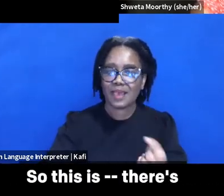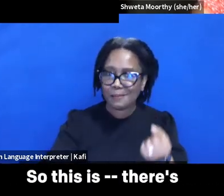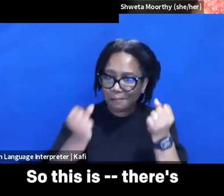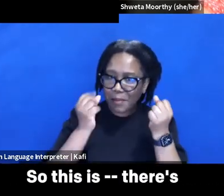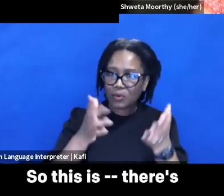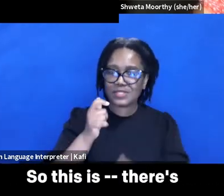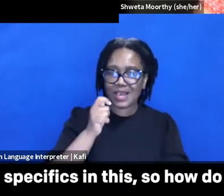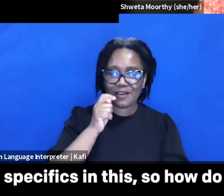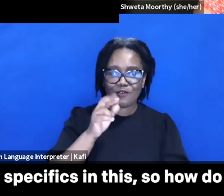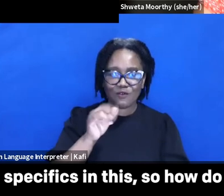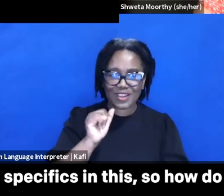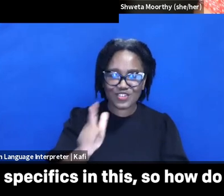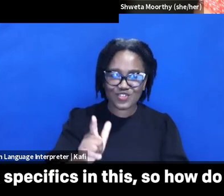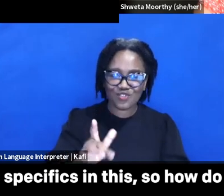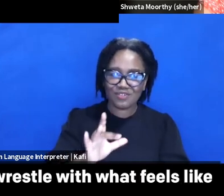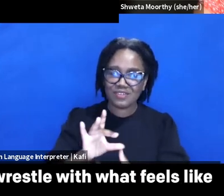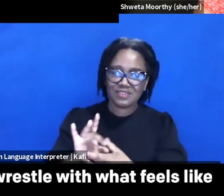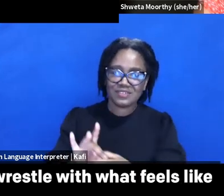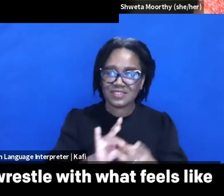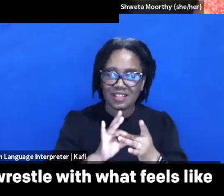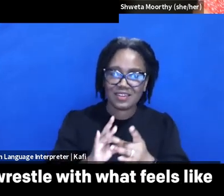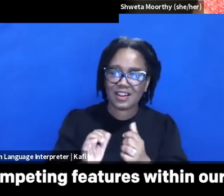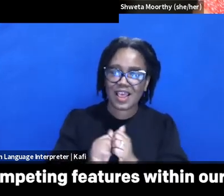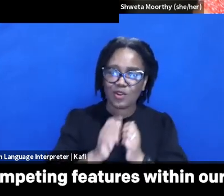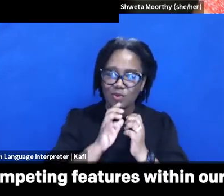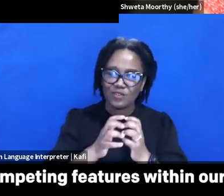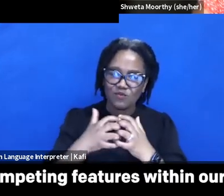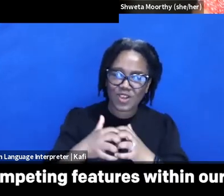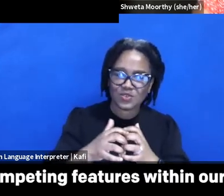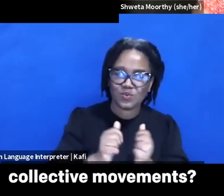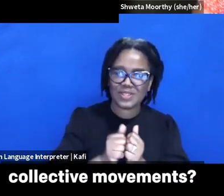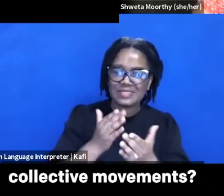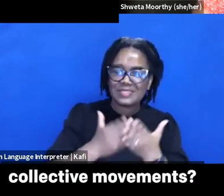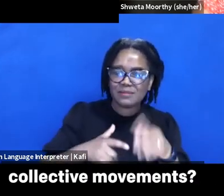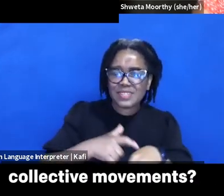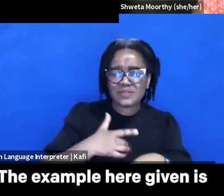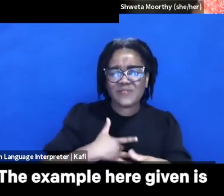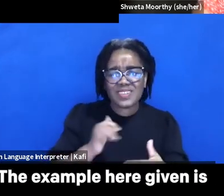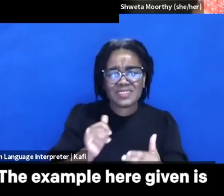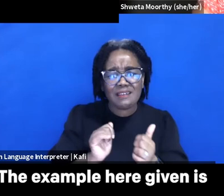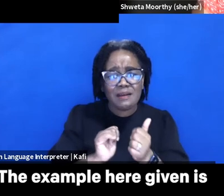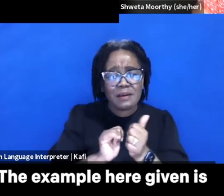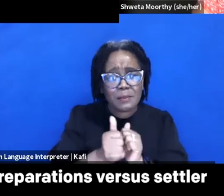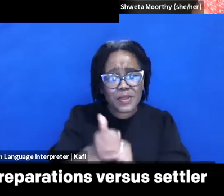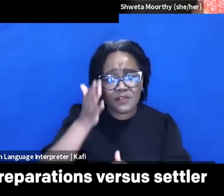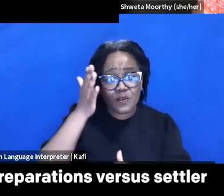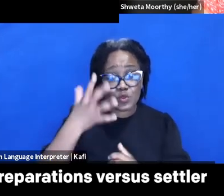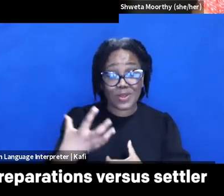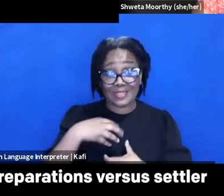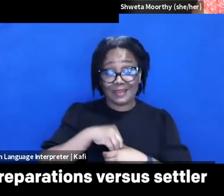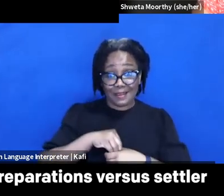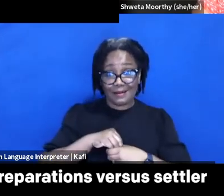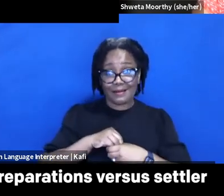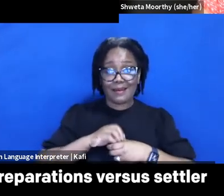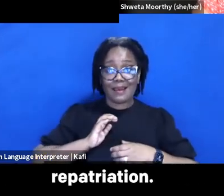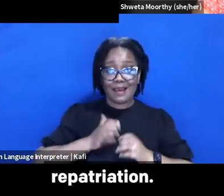is, there's some specifics in this. So how do we wrestle with what feels like competing futures within our collective movements? The example here given is reparations